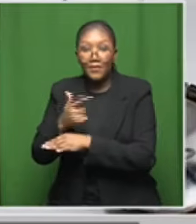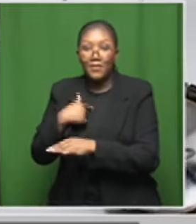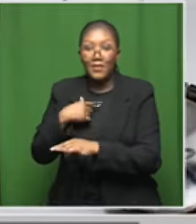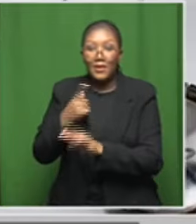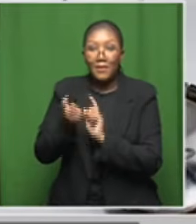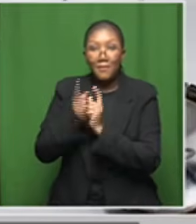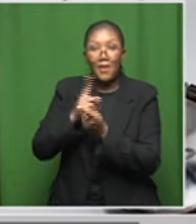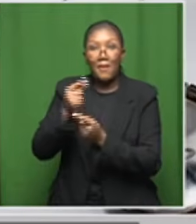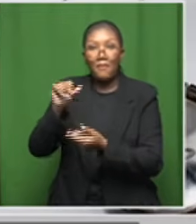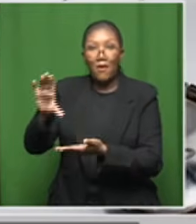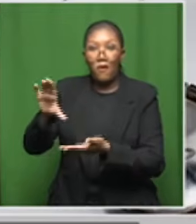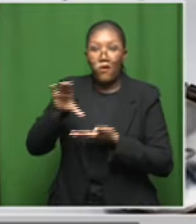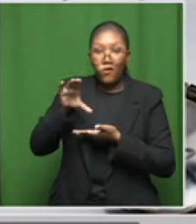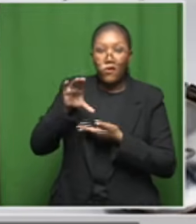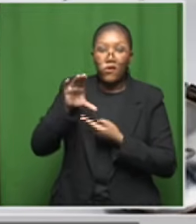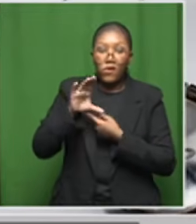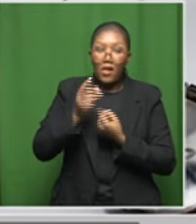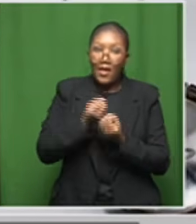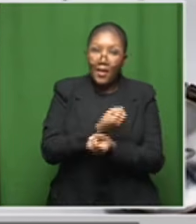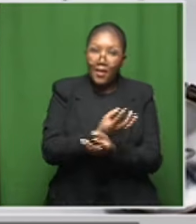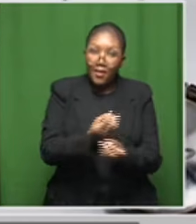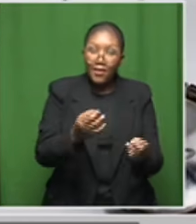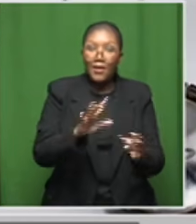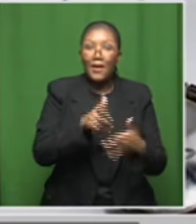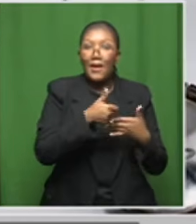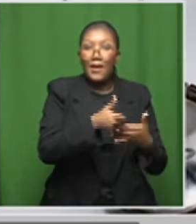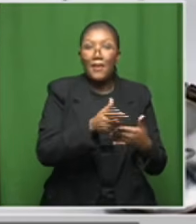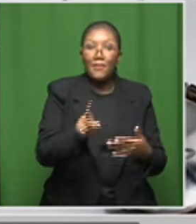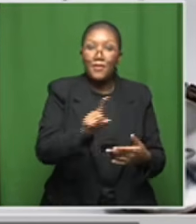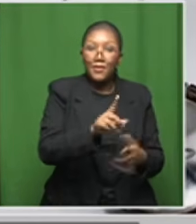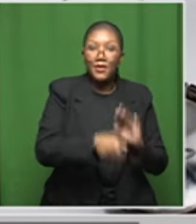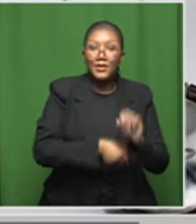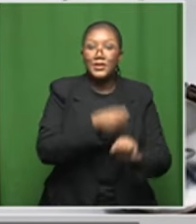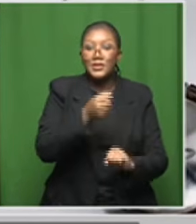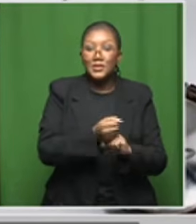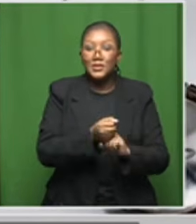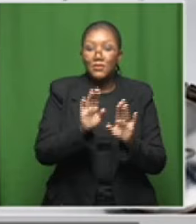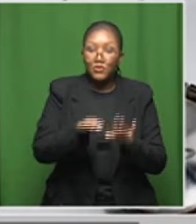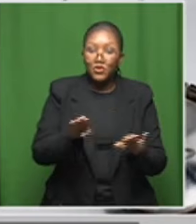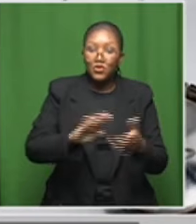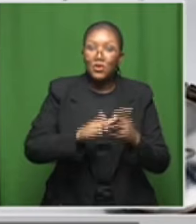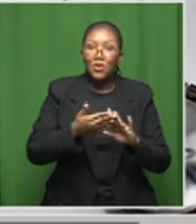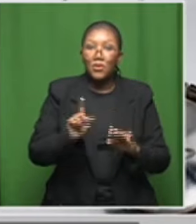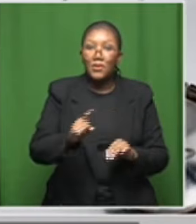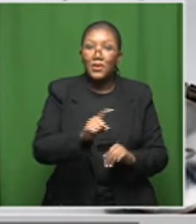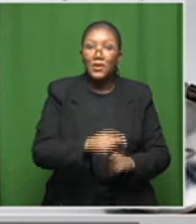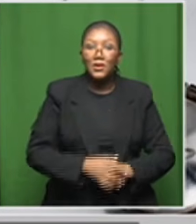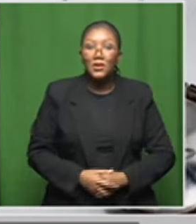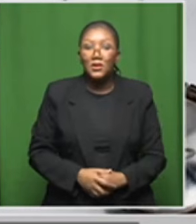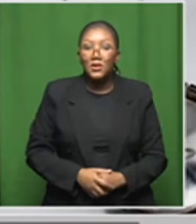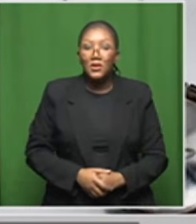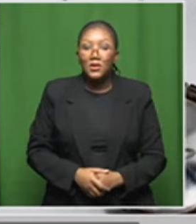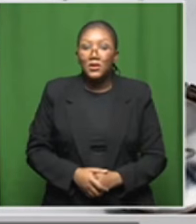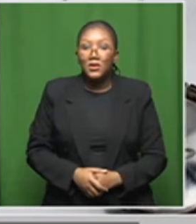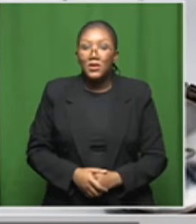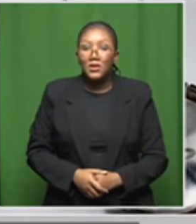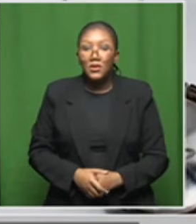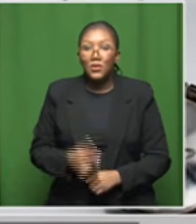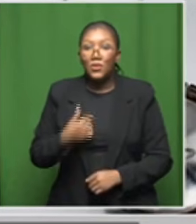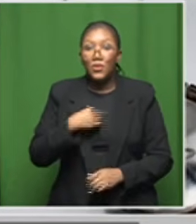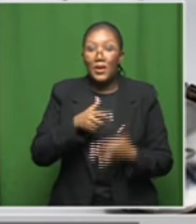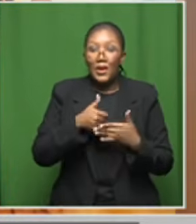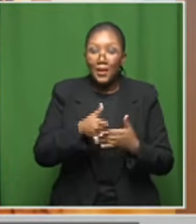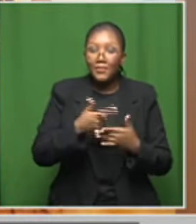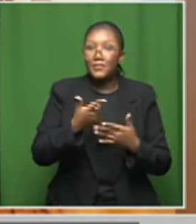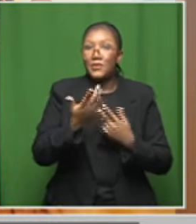is as wonderfly epic and entertaining as the film. And we will channel that into initiatives on the